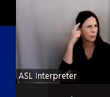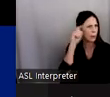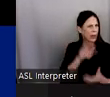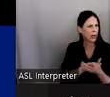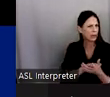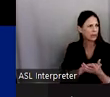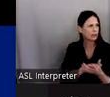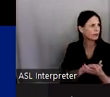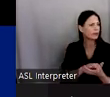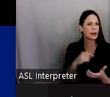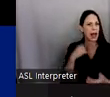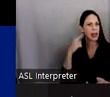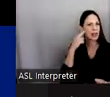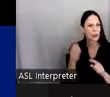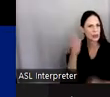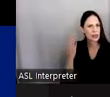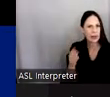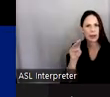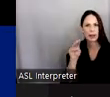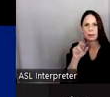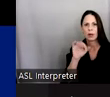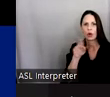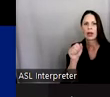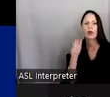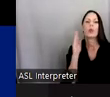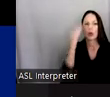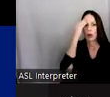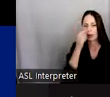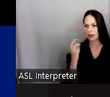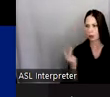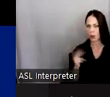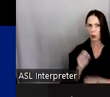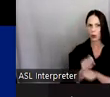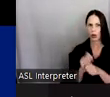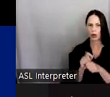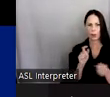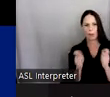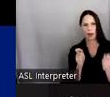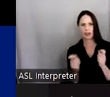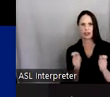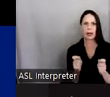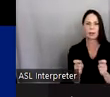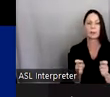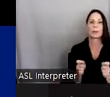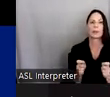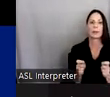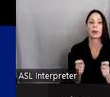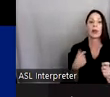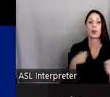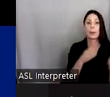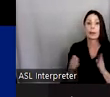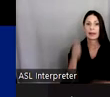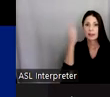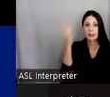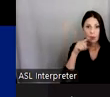don't know if that was submitted. Morena would know because we worked on that. We polished it up And we were gonna submit it for vote today. I don't